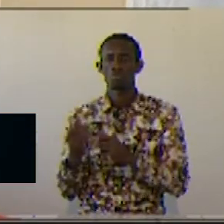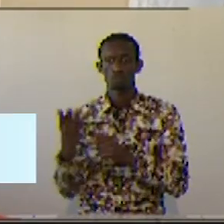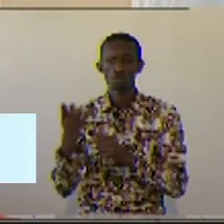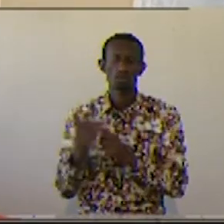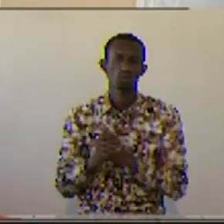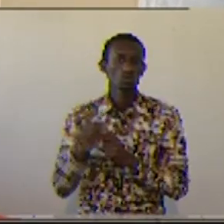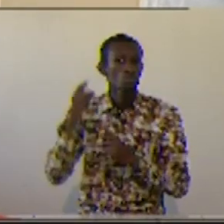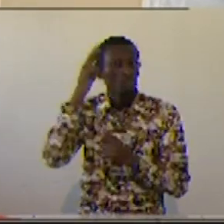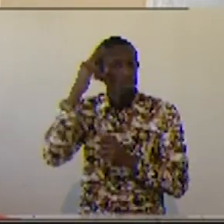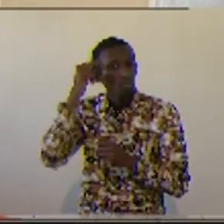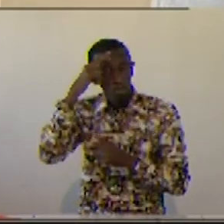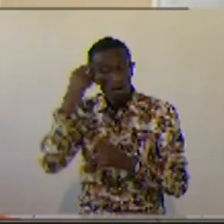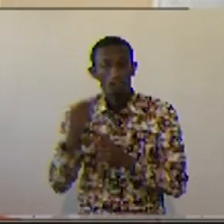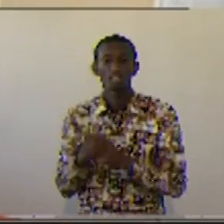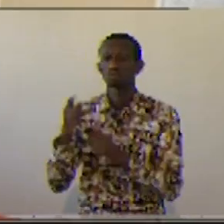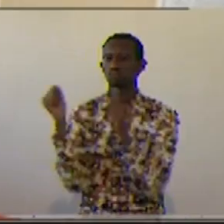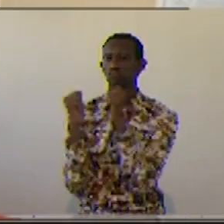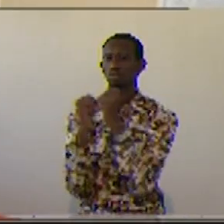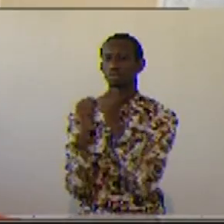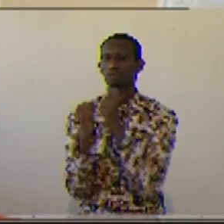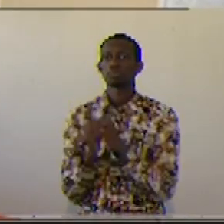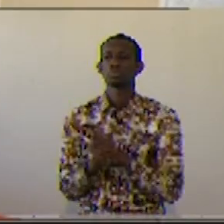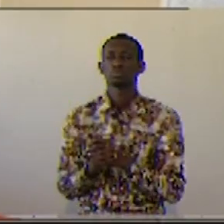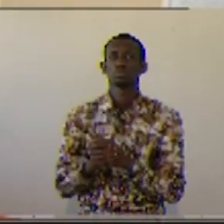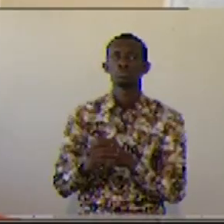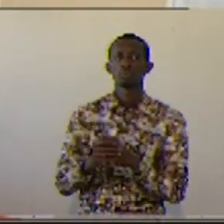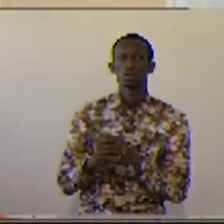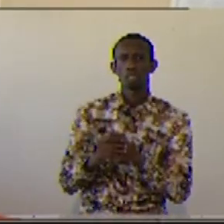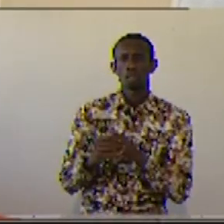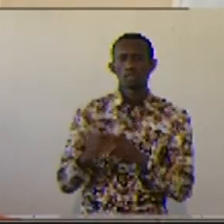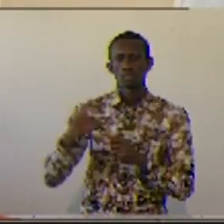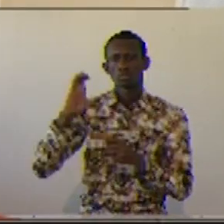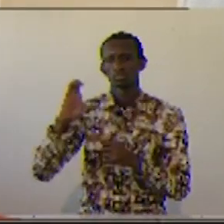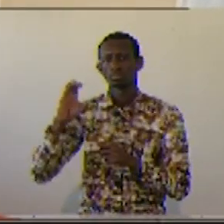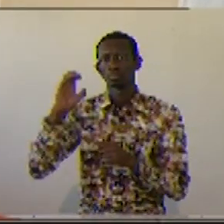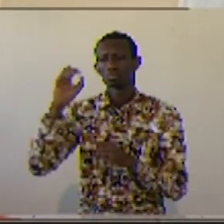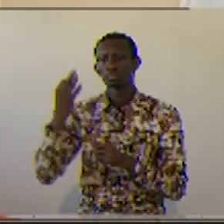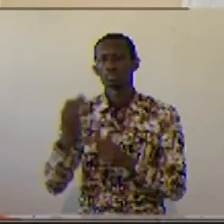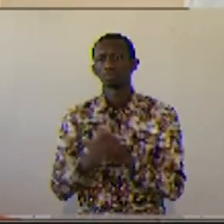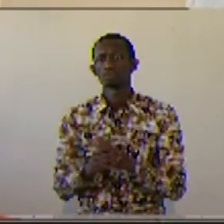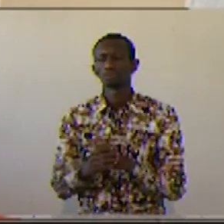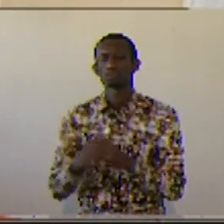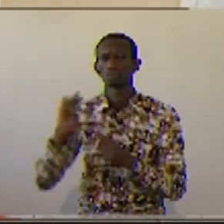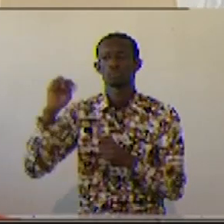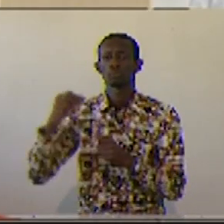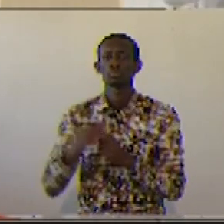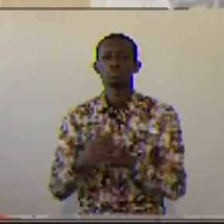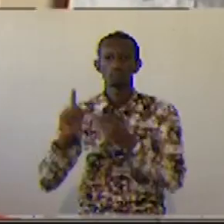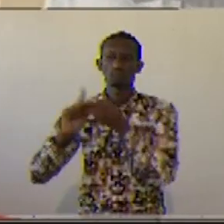salt plus carbon dioxide gas and water in liquid